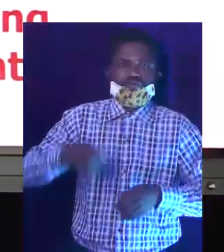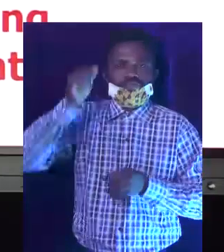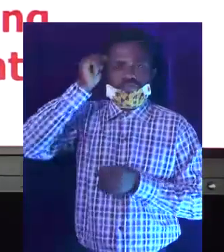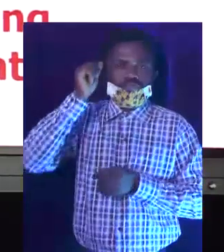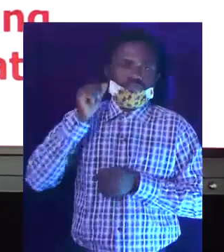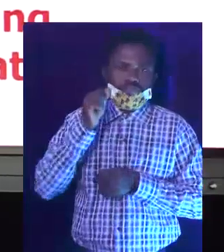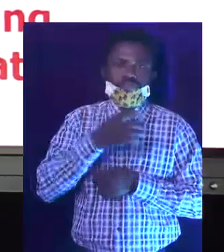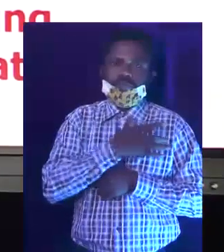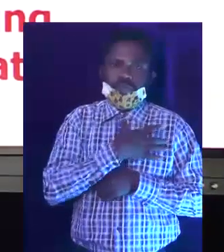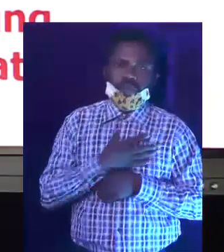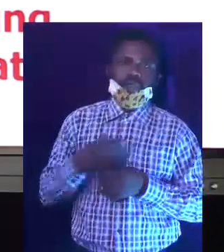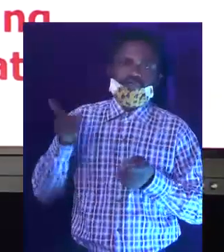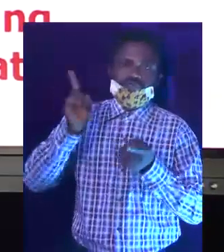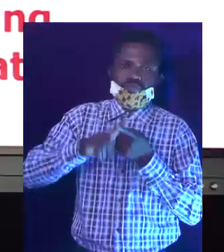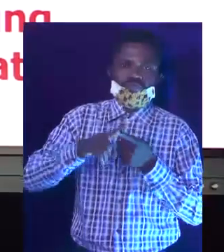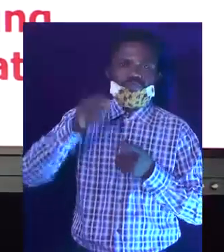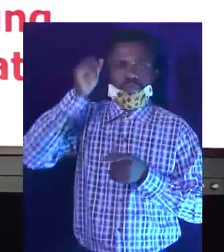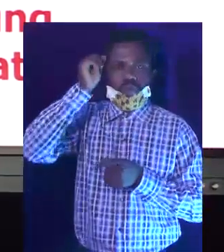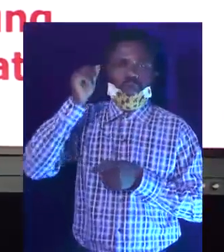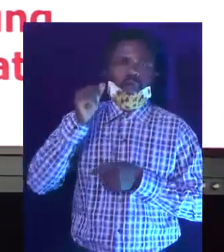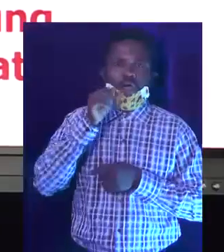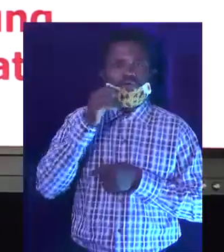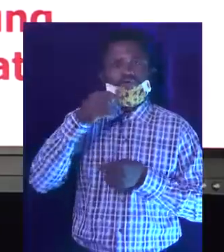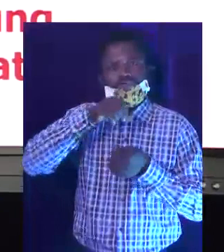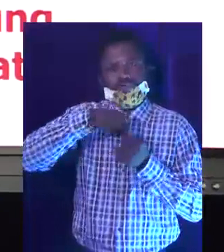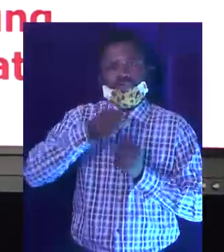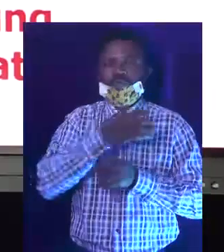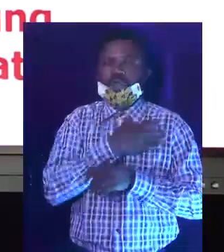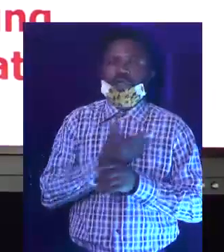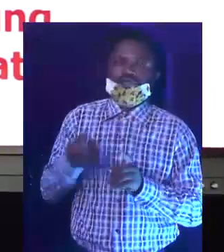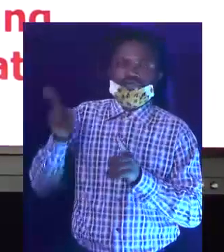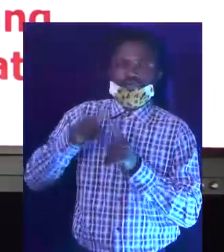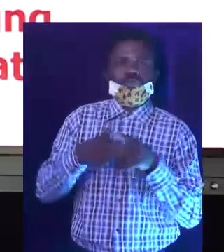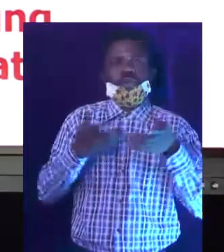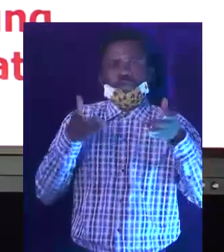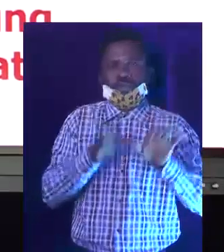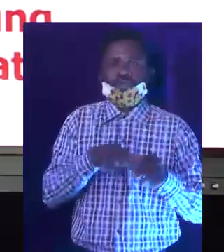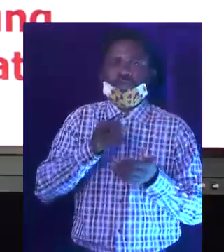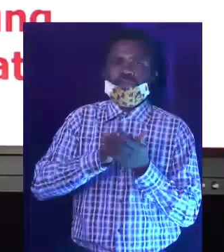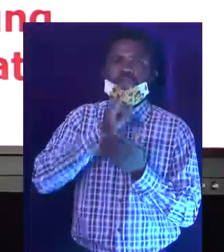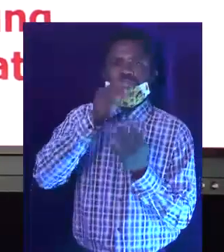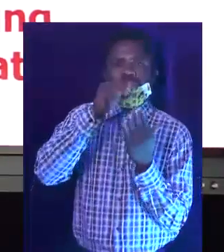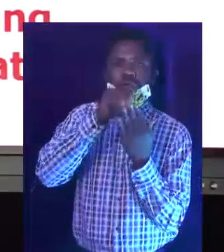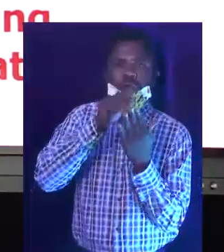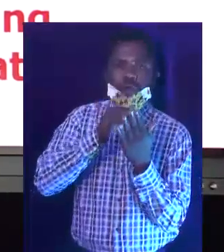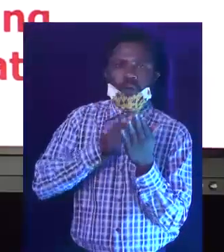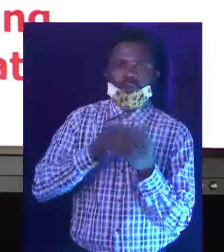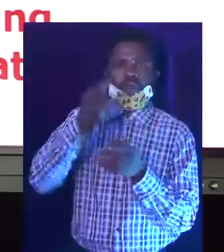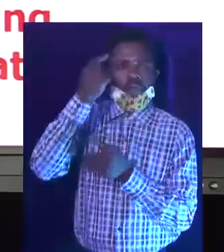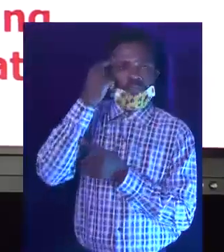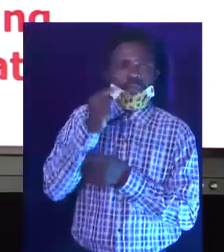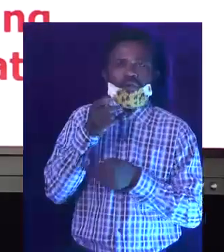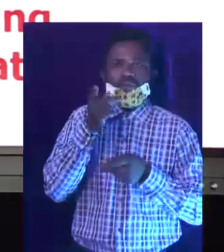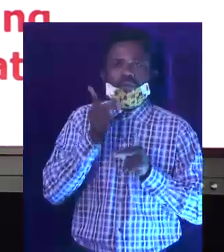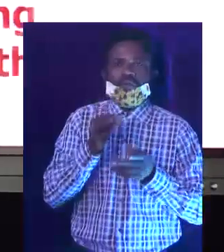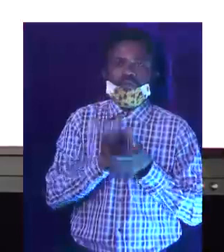adulthood, and from there to adulthood, then to death. That is the order which it